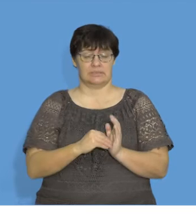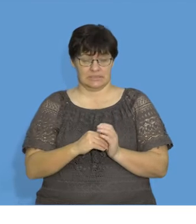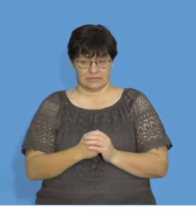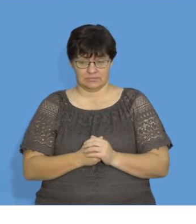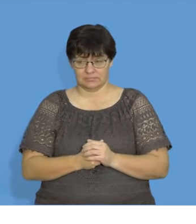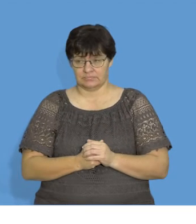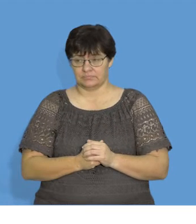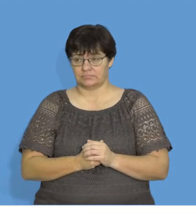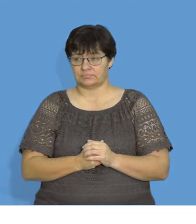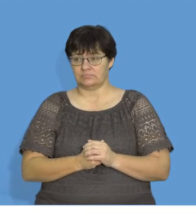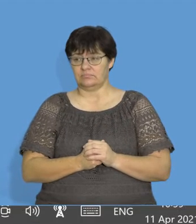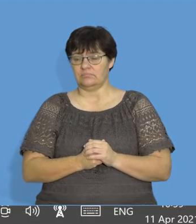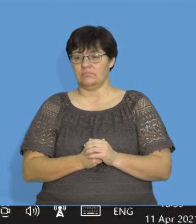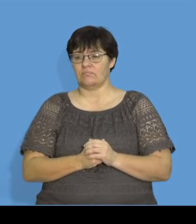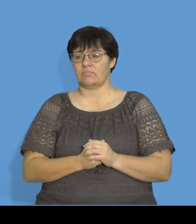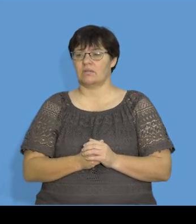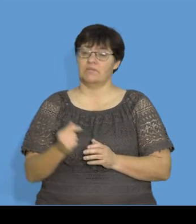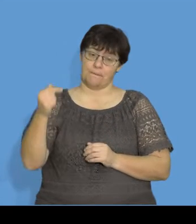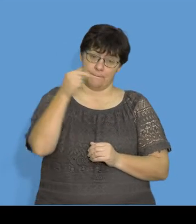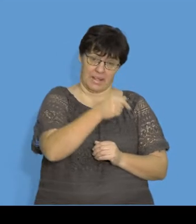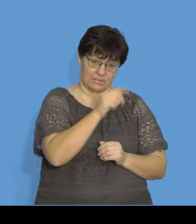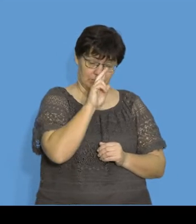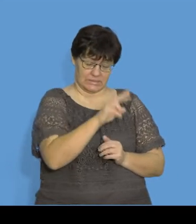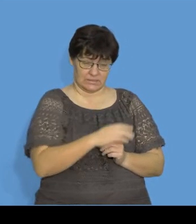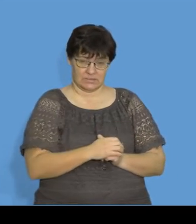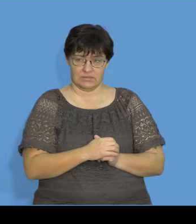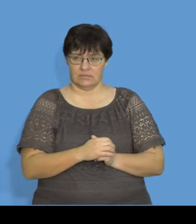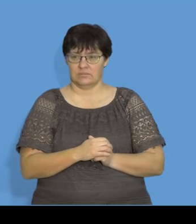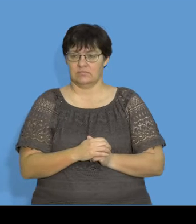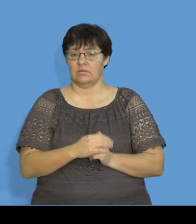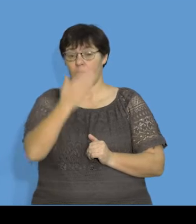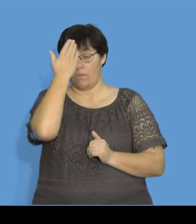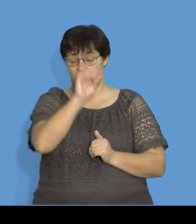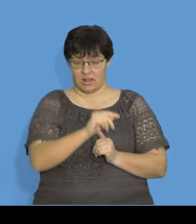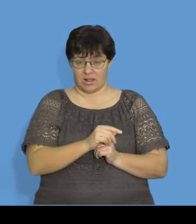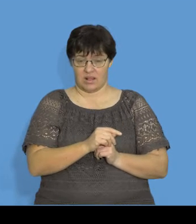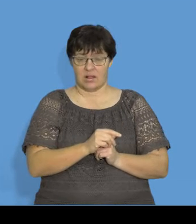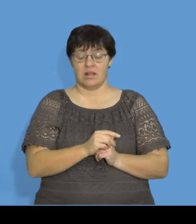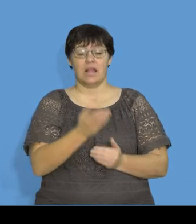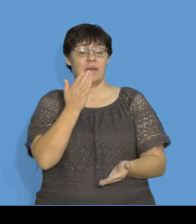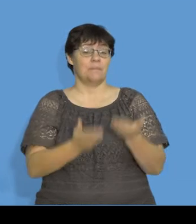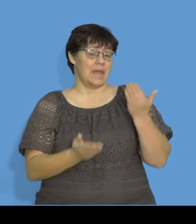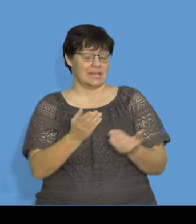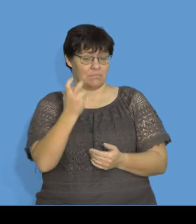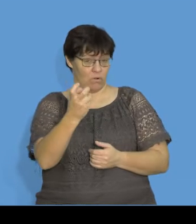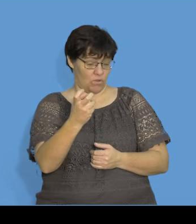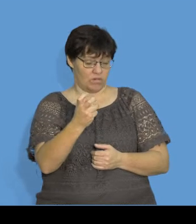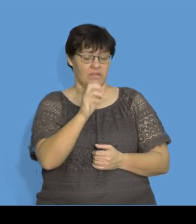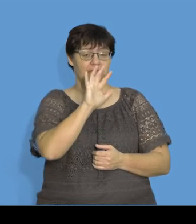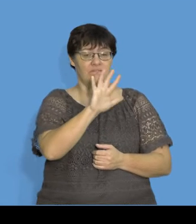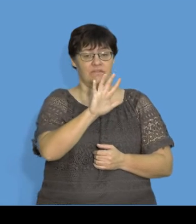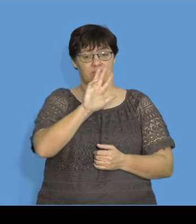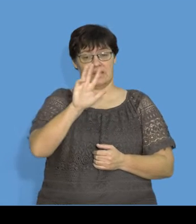all right? So if we go back here, what we knew was the mass of my tennis ball was